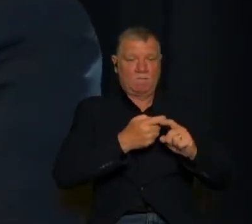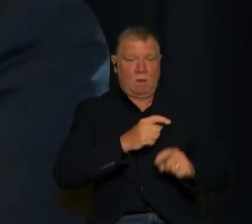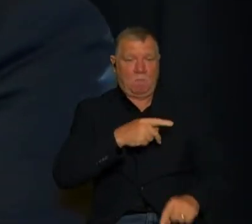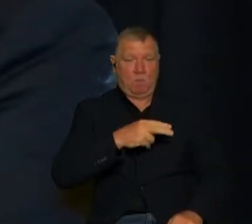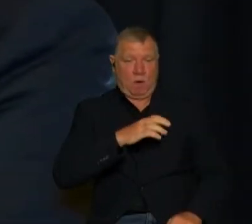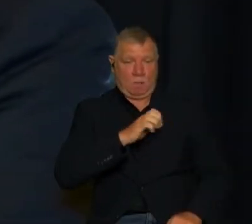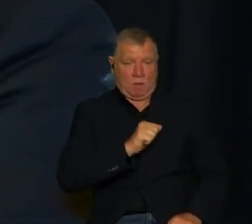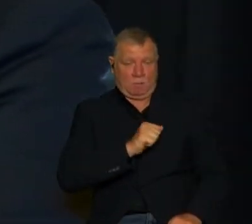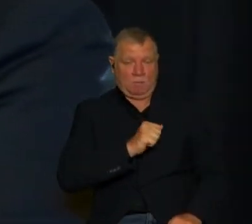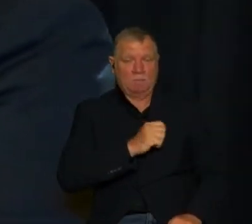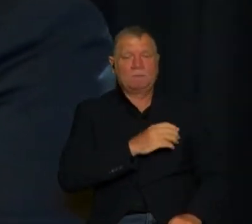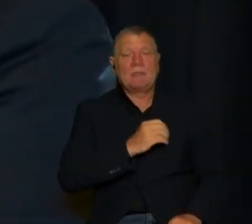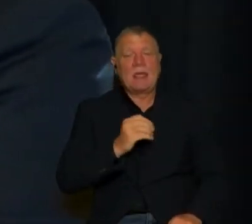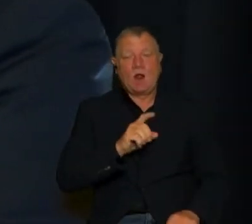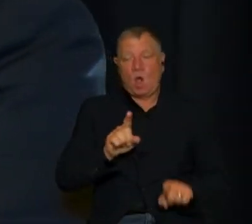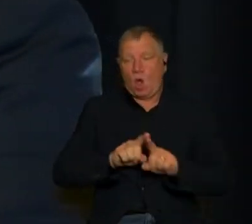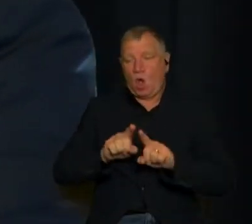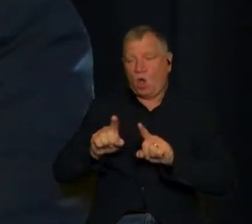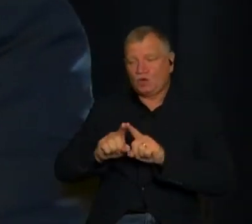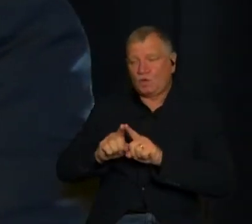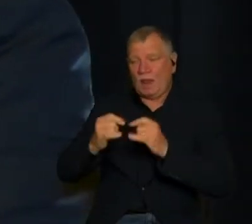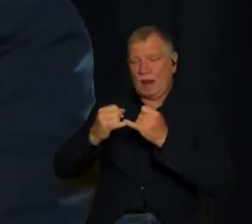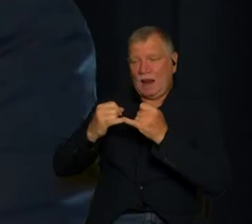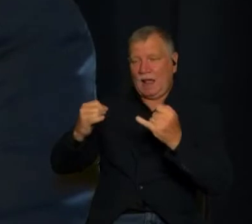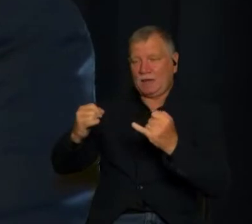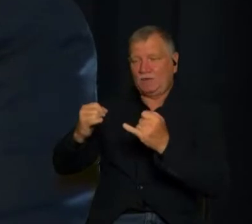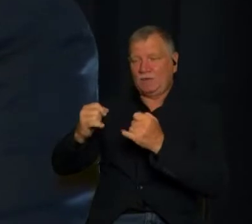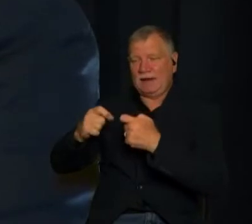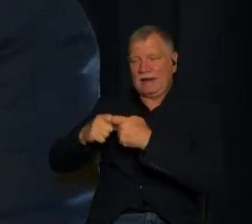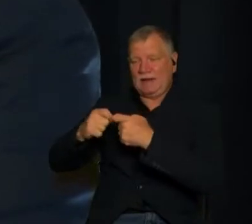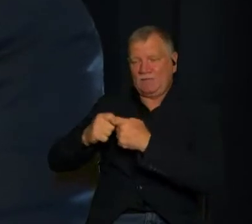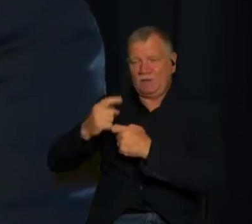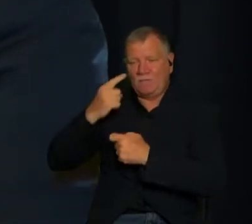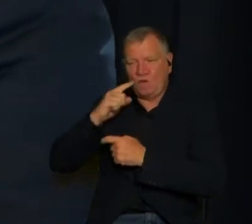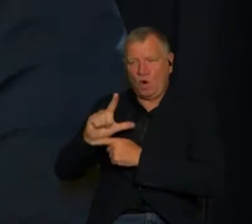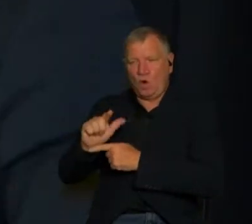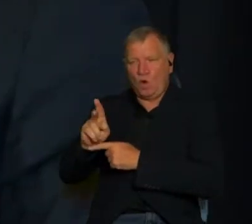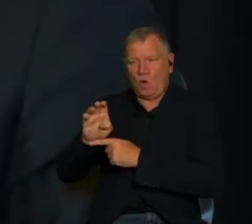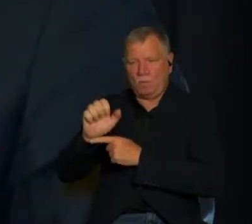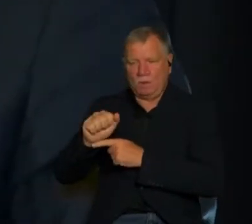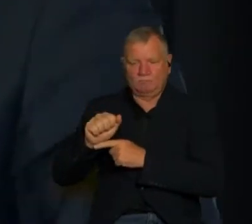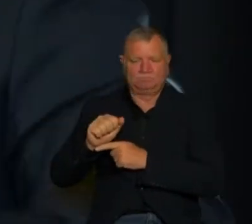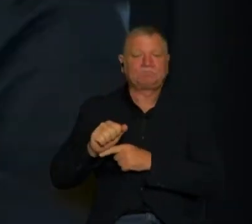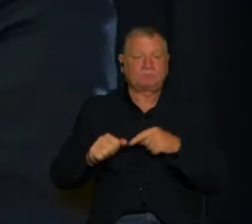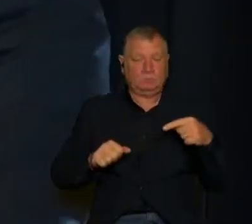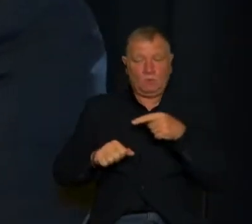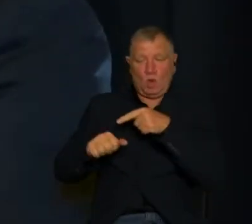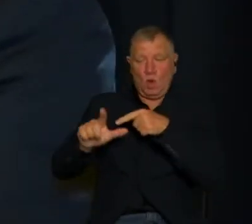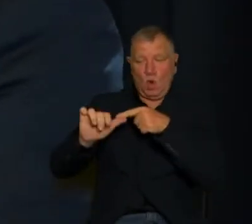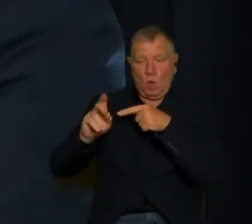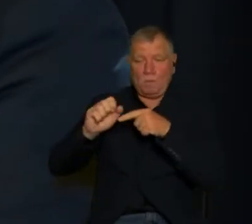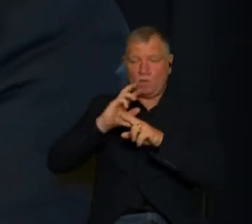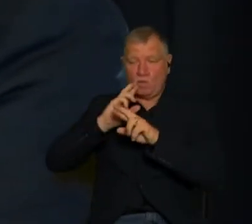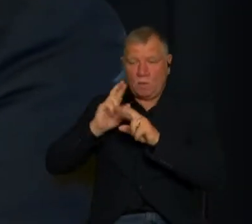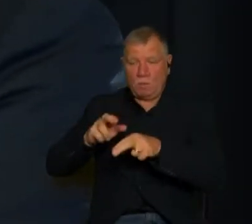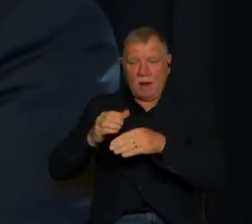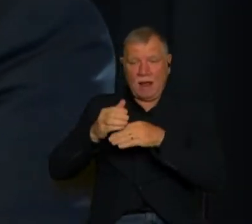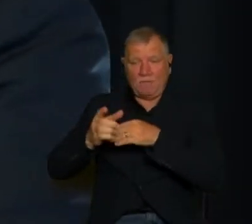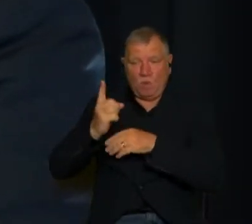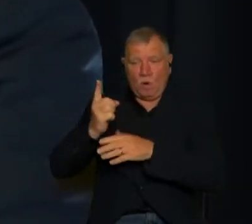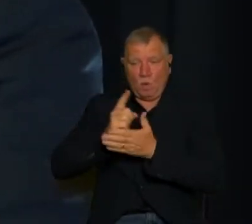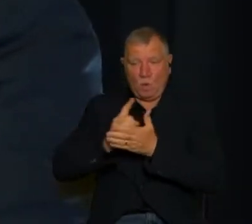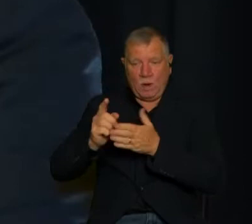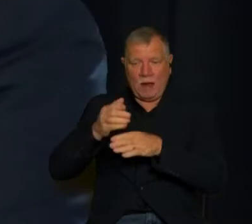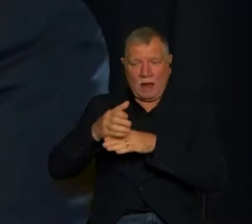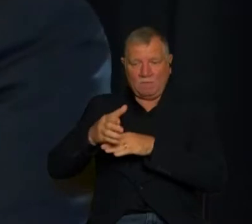PREPA and the electric grid managed by LUMA. LUMA reported that 1 week after Fiona